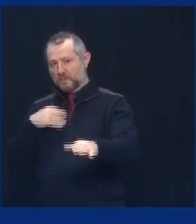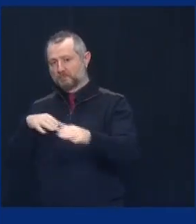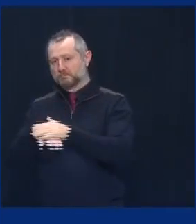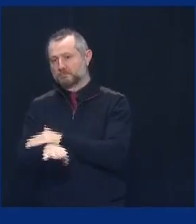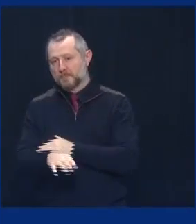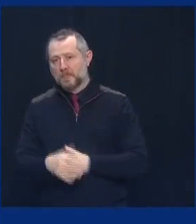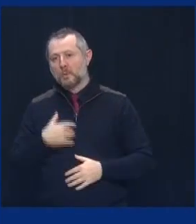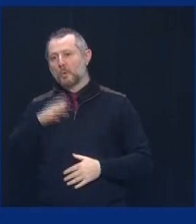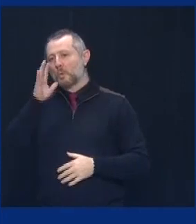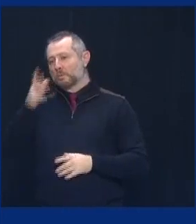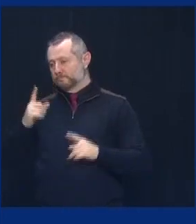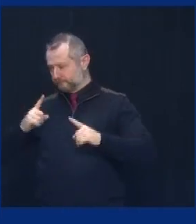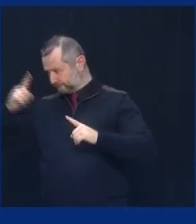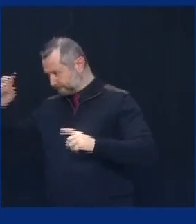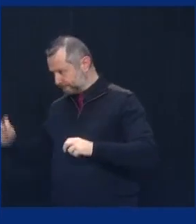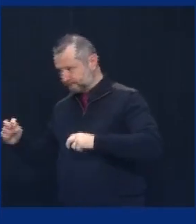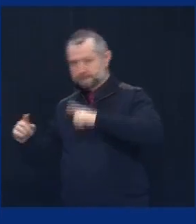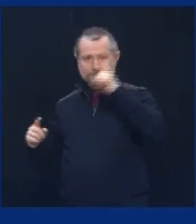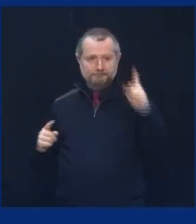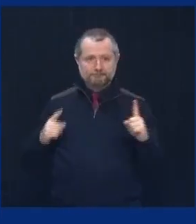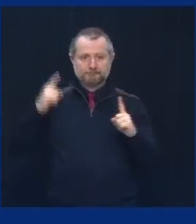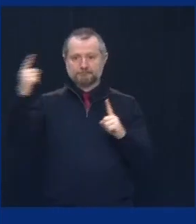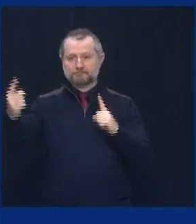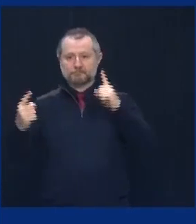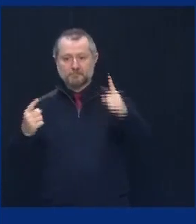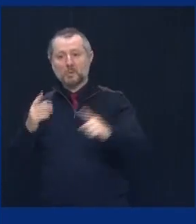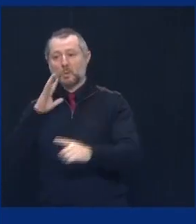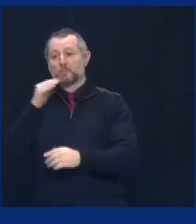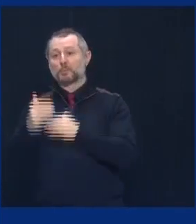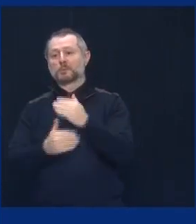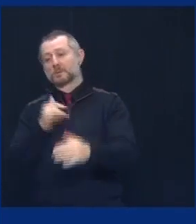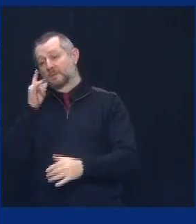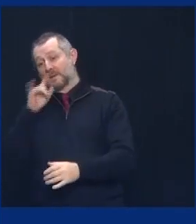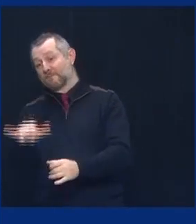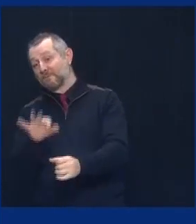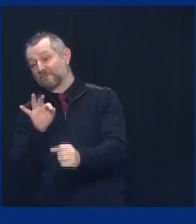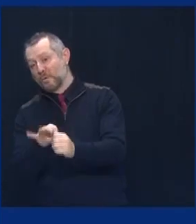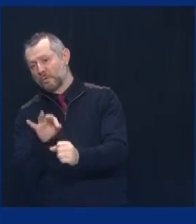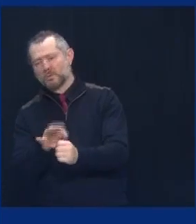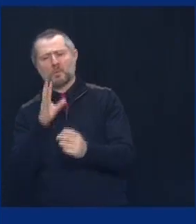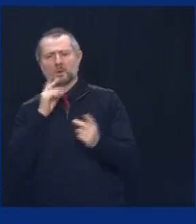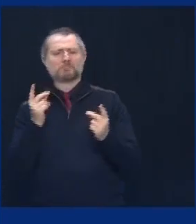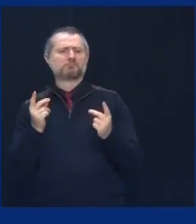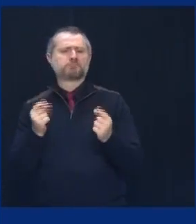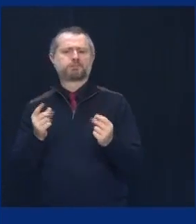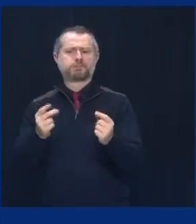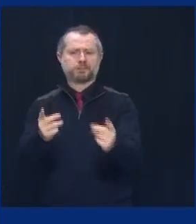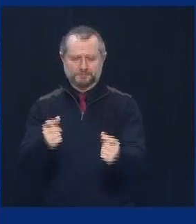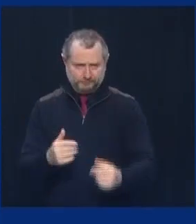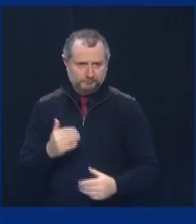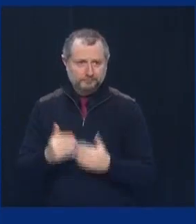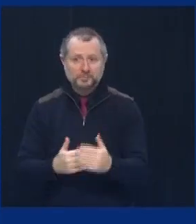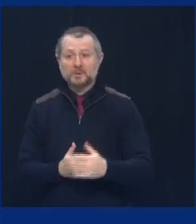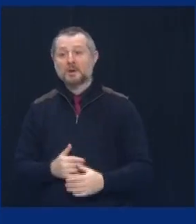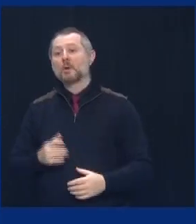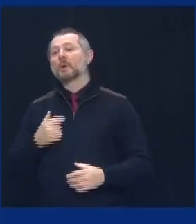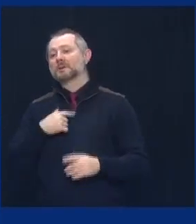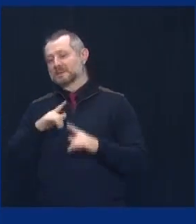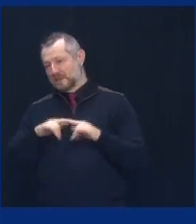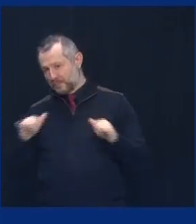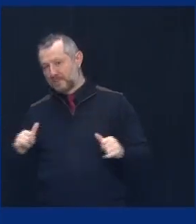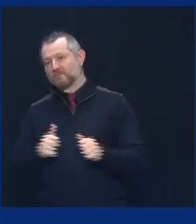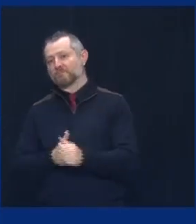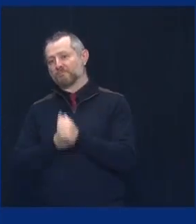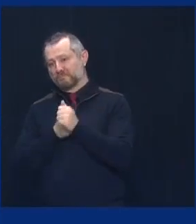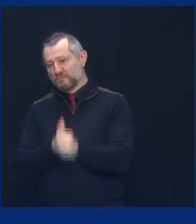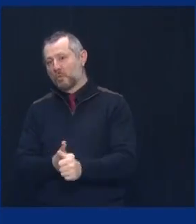socially distanced, and we're going to truncate the program to get everybody in and out, with the constitutionally mandated responsibilities achieved in